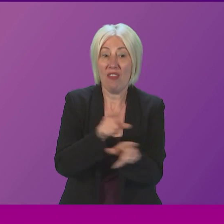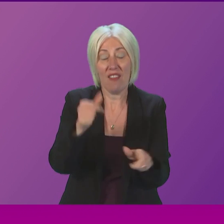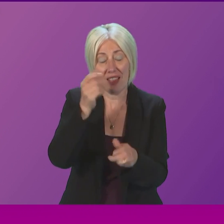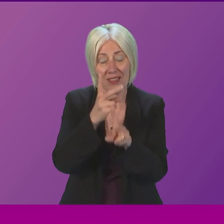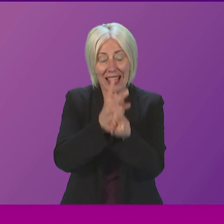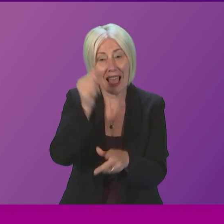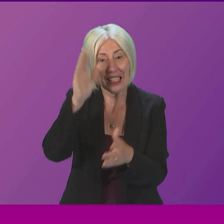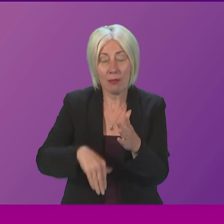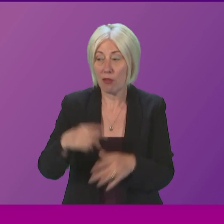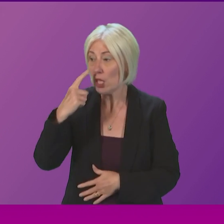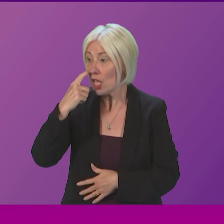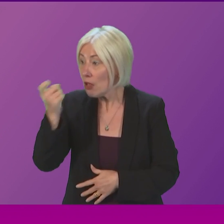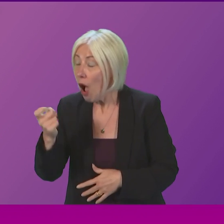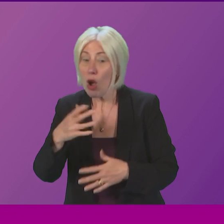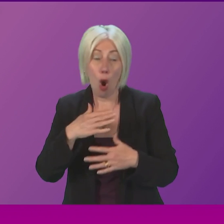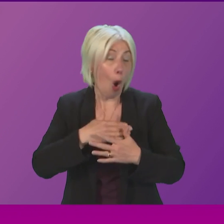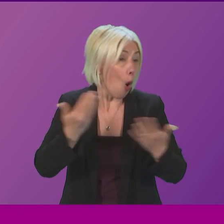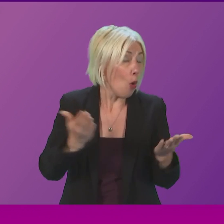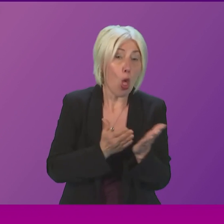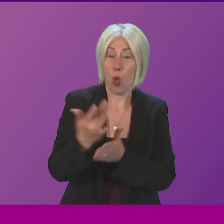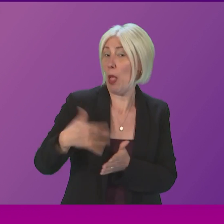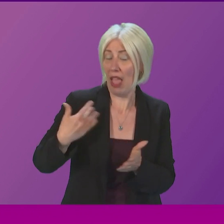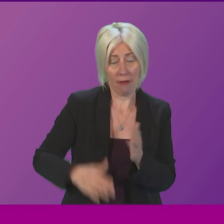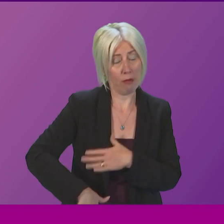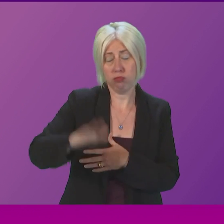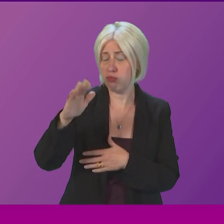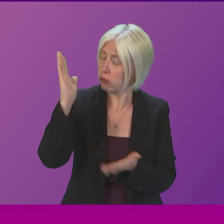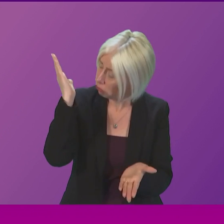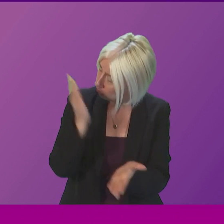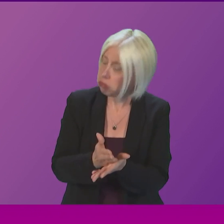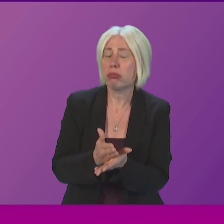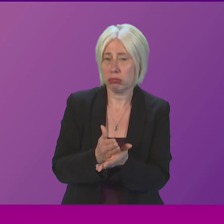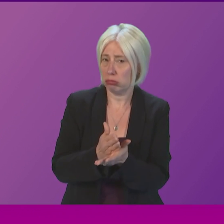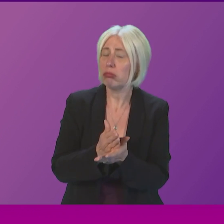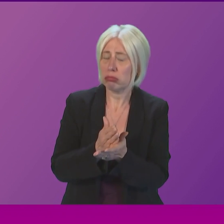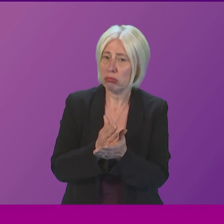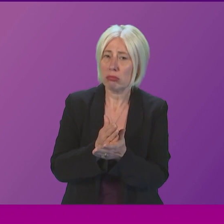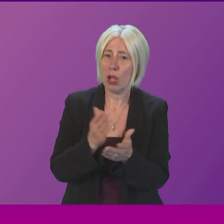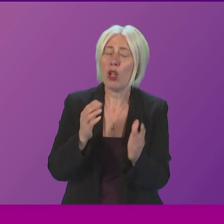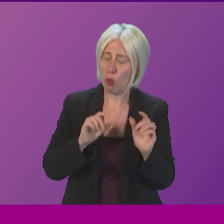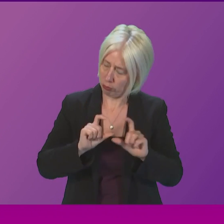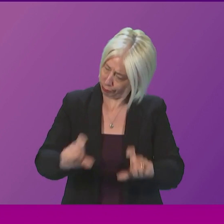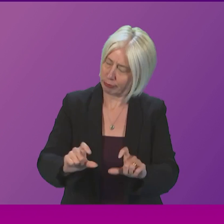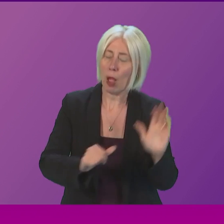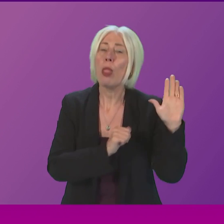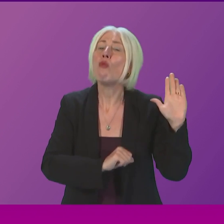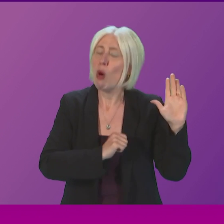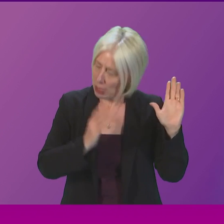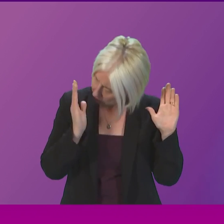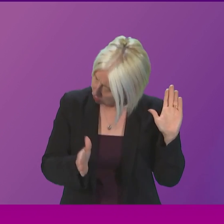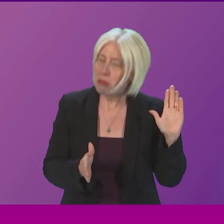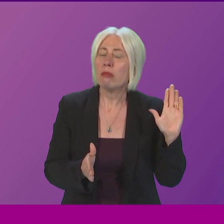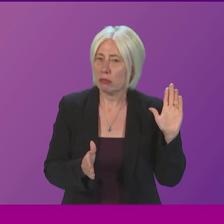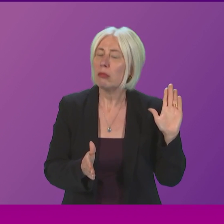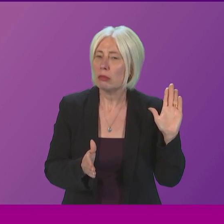young or at any stage throughout their life, that we fully intend to keep the promise. That report,